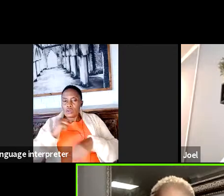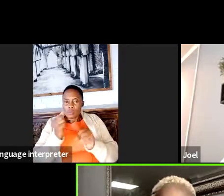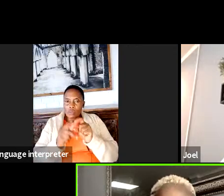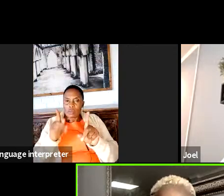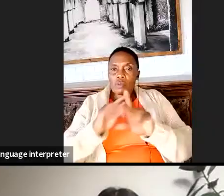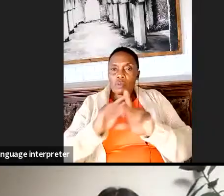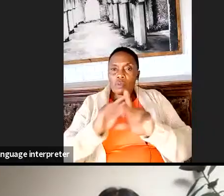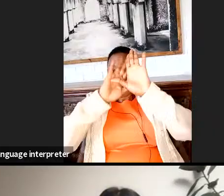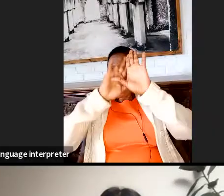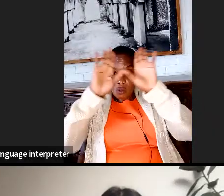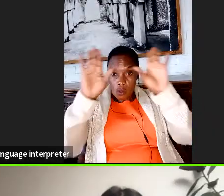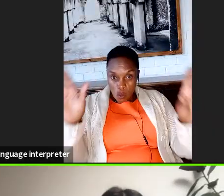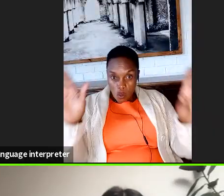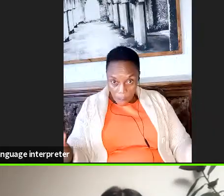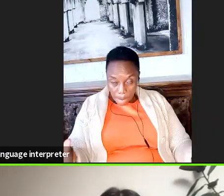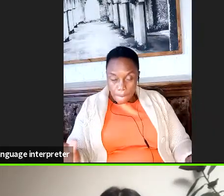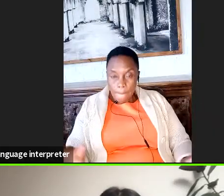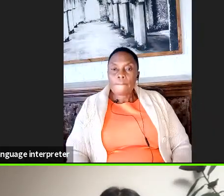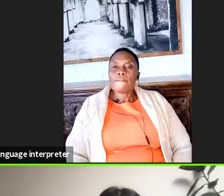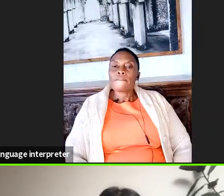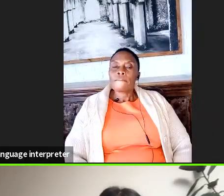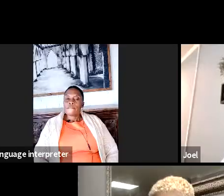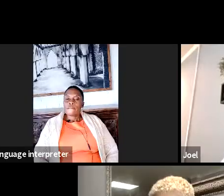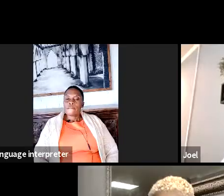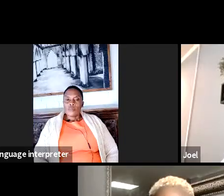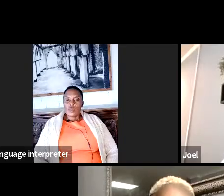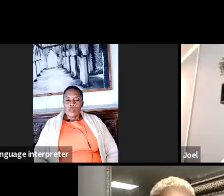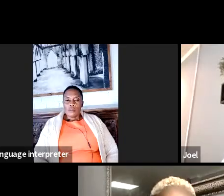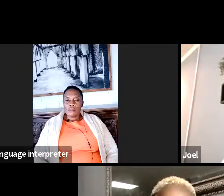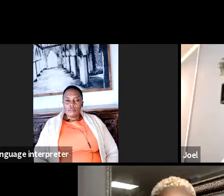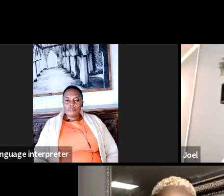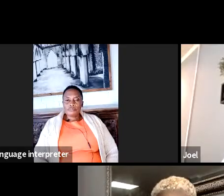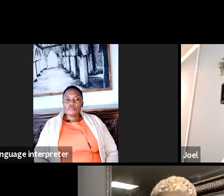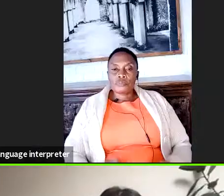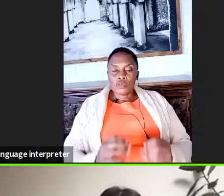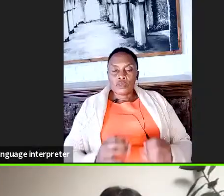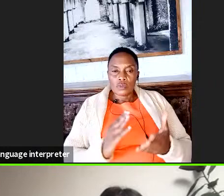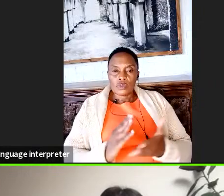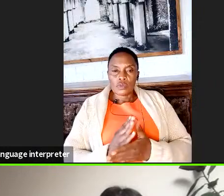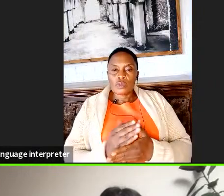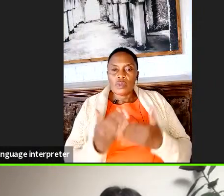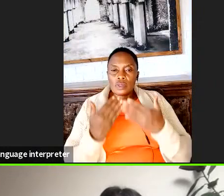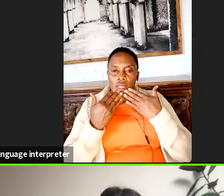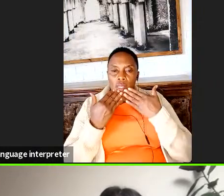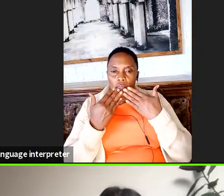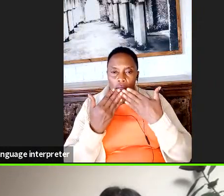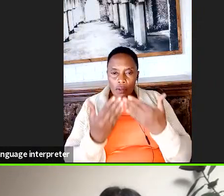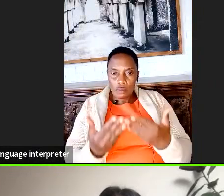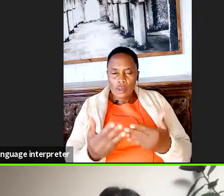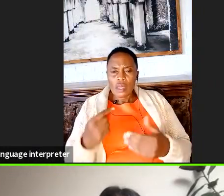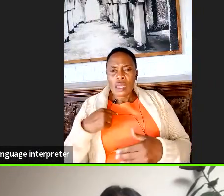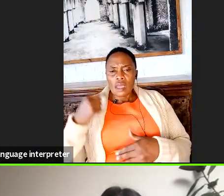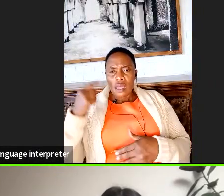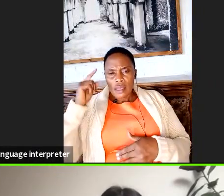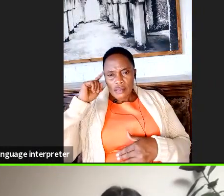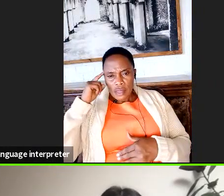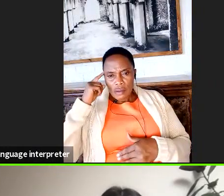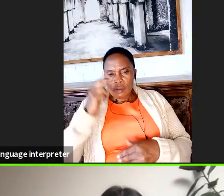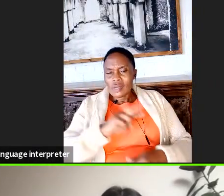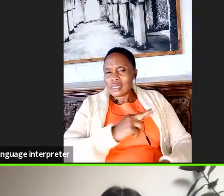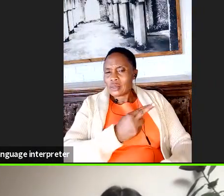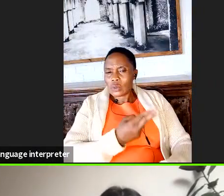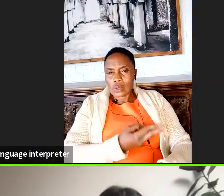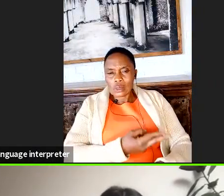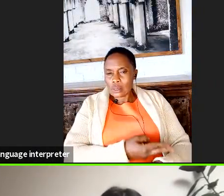Yeah. Thanks, Nashi. Yes, lots of resources and lots of time. But I think, yeah, if you are innovative